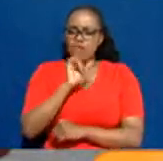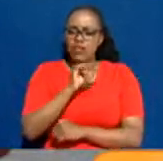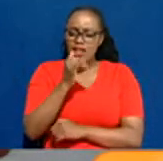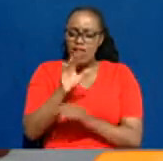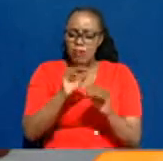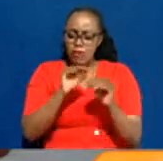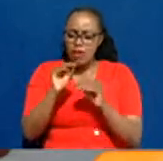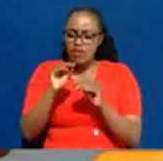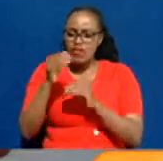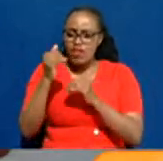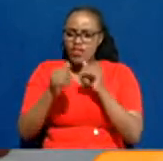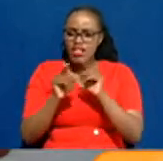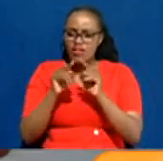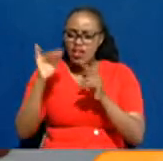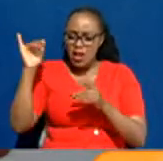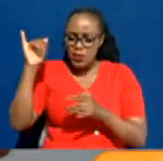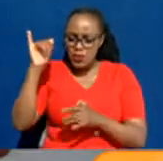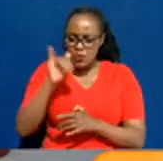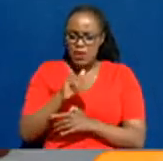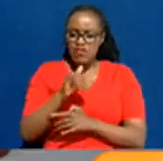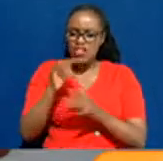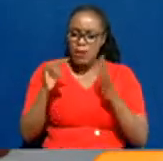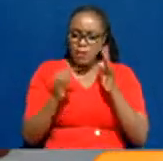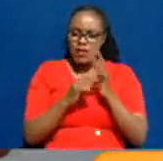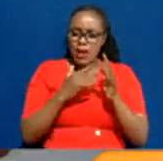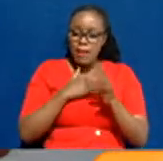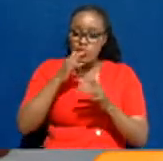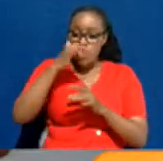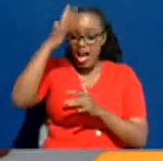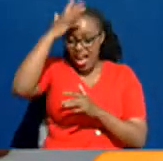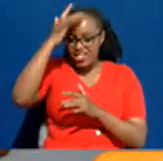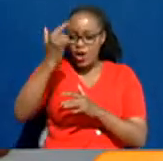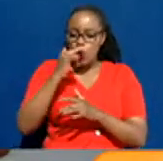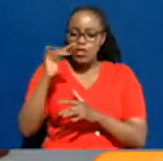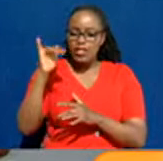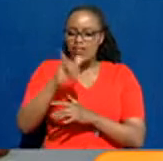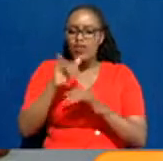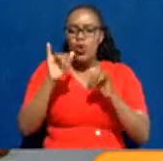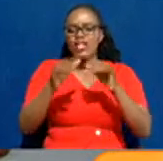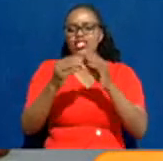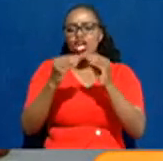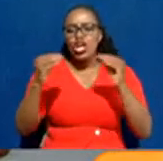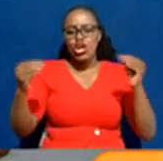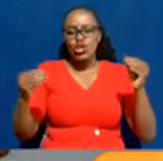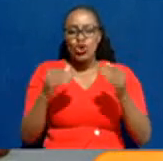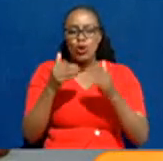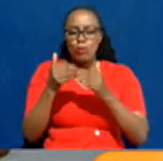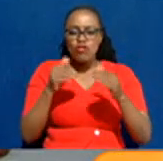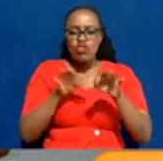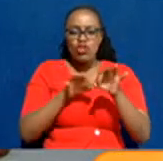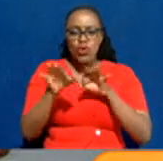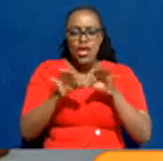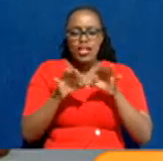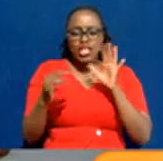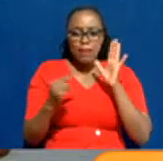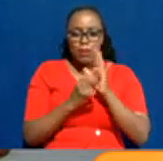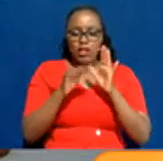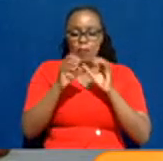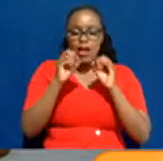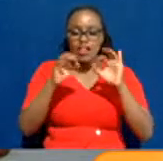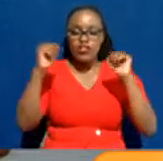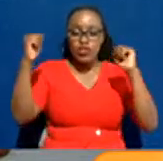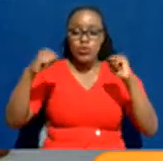now. I'm landing on you, not on your head. I'm just landing on you. You're taking too long. I'm landing on you. if you agree